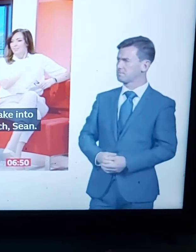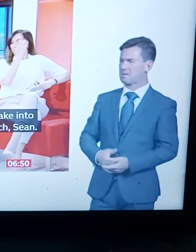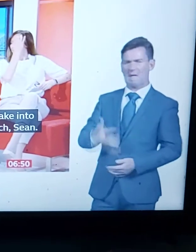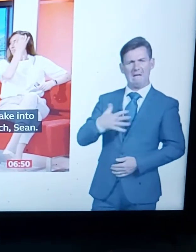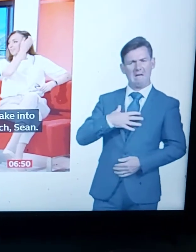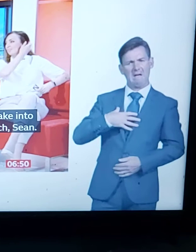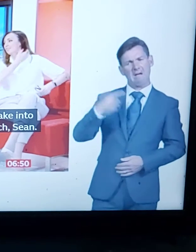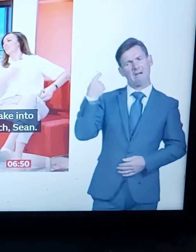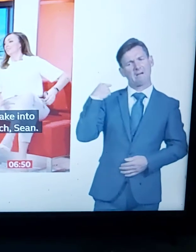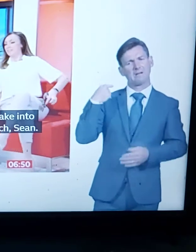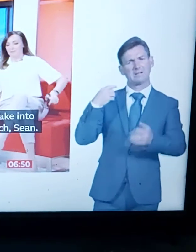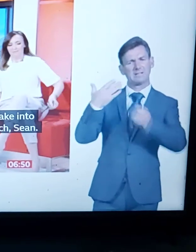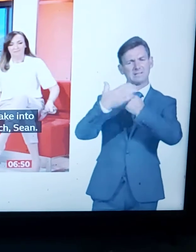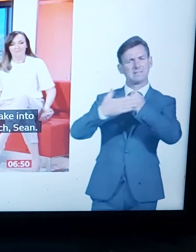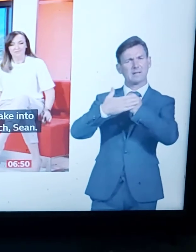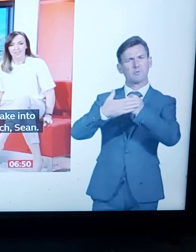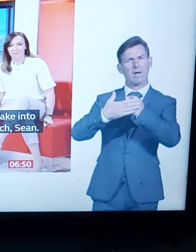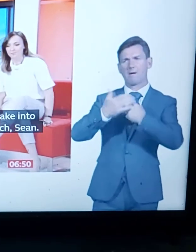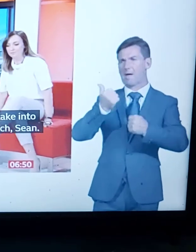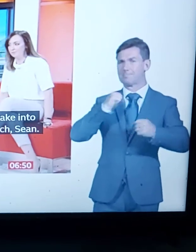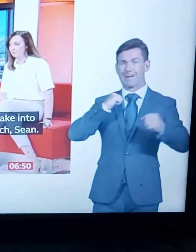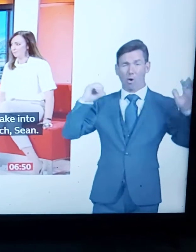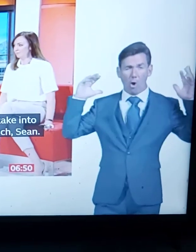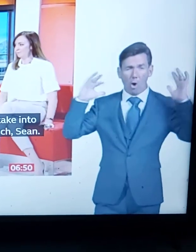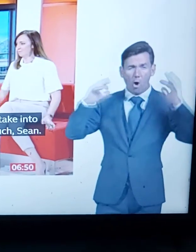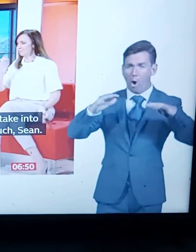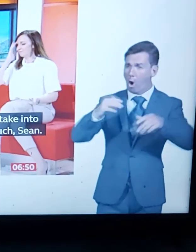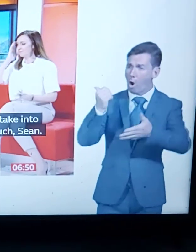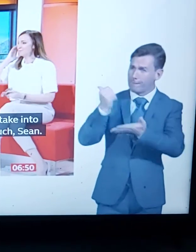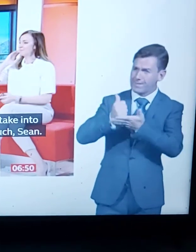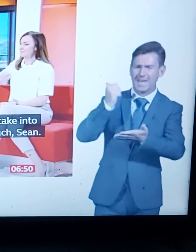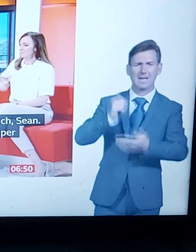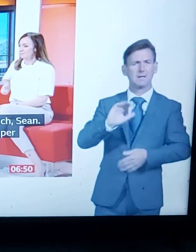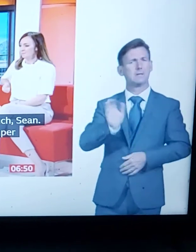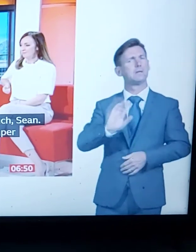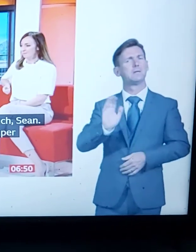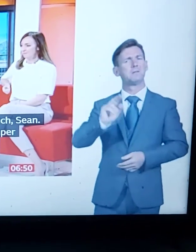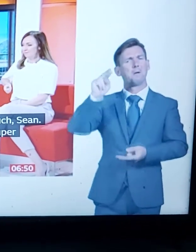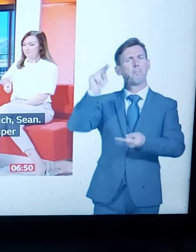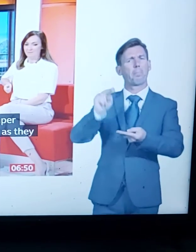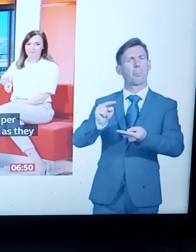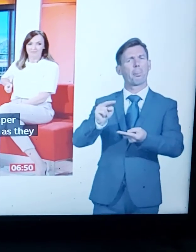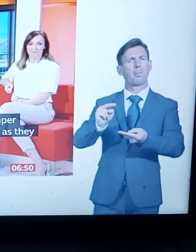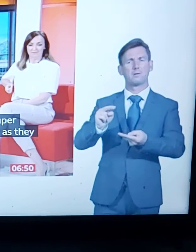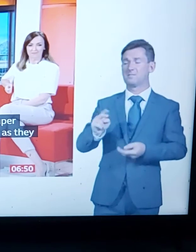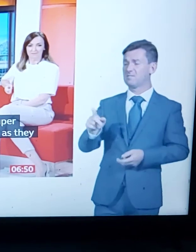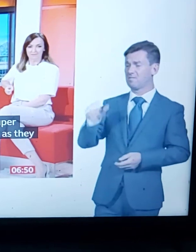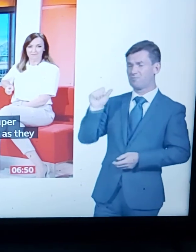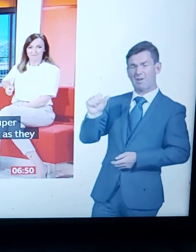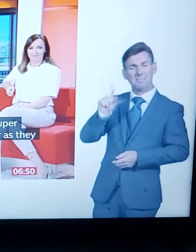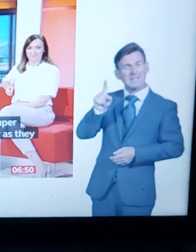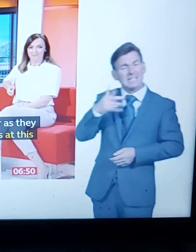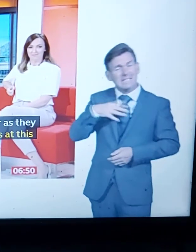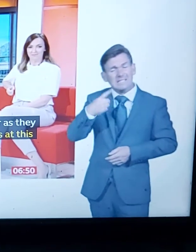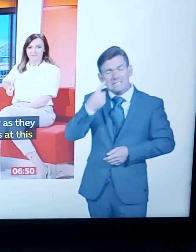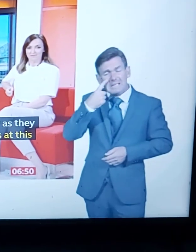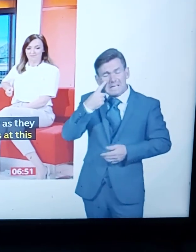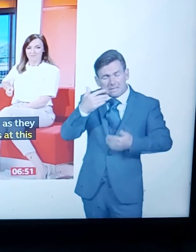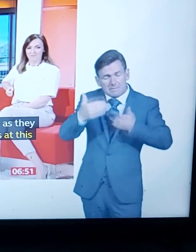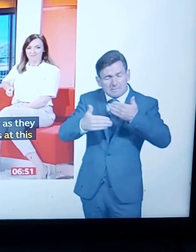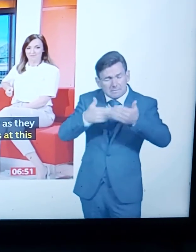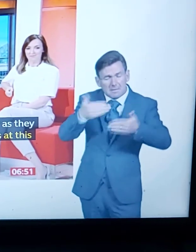baby steps, things are changing all the time. We're trying to keep you across all of those on BBC Breakfast. This is an interesting